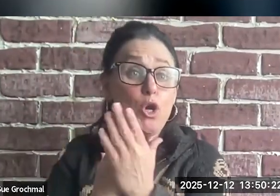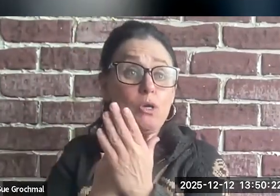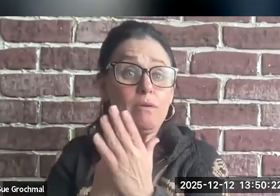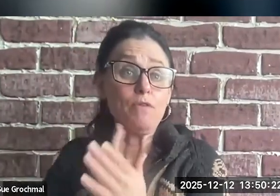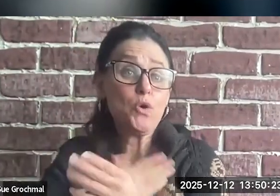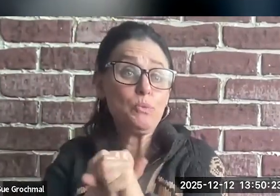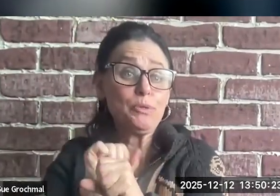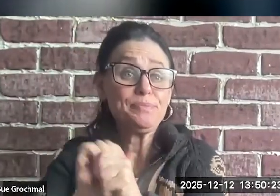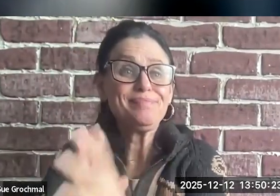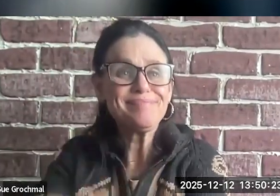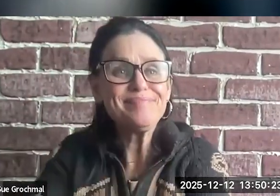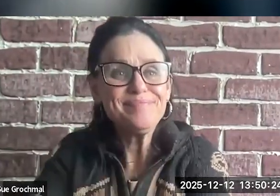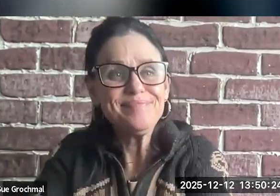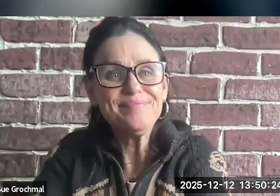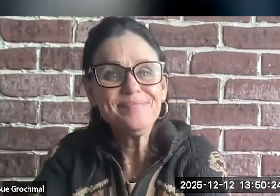our work.